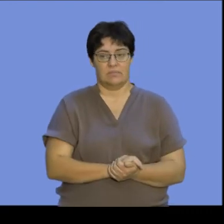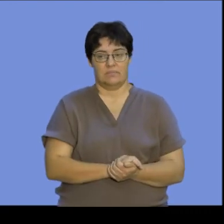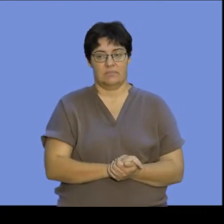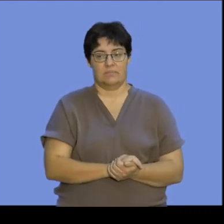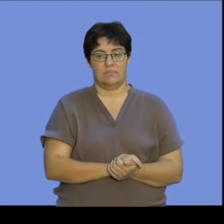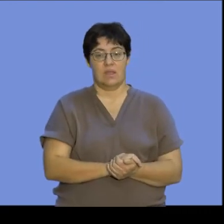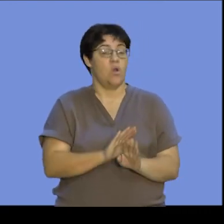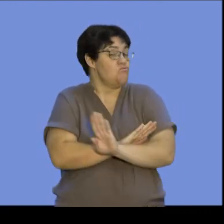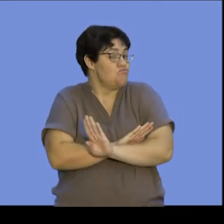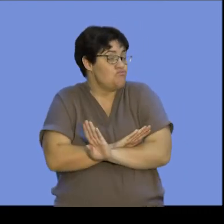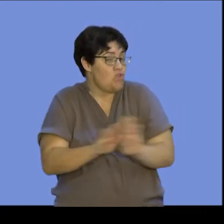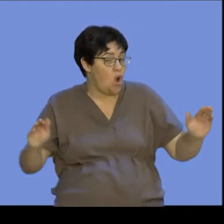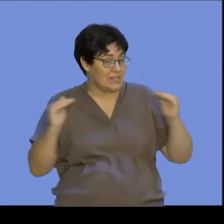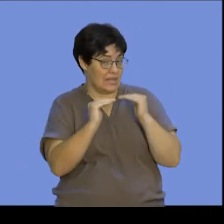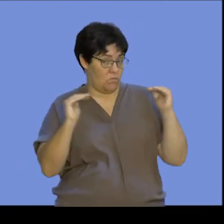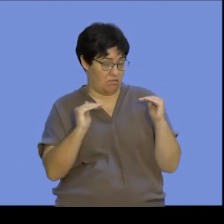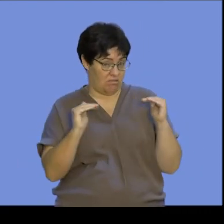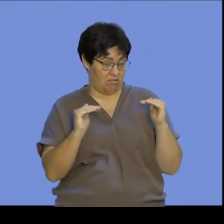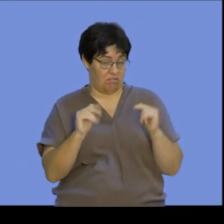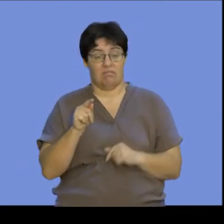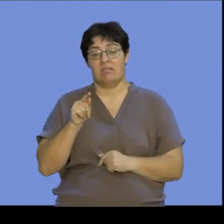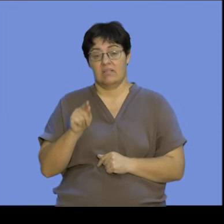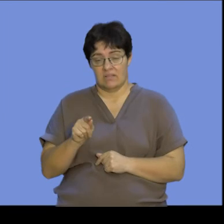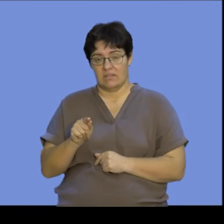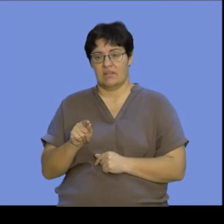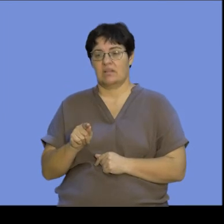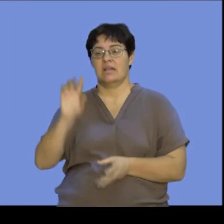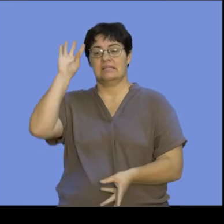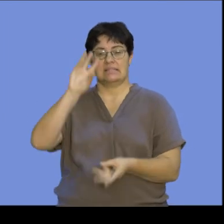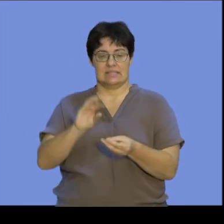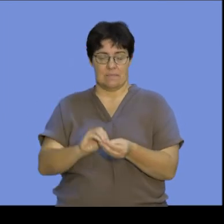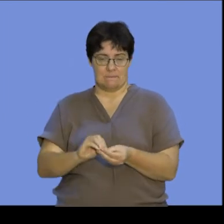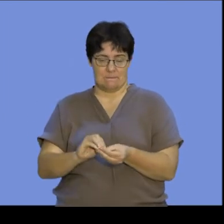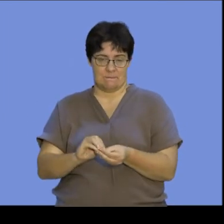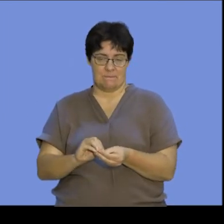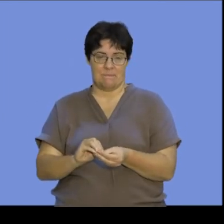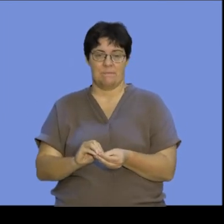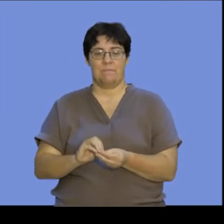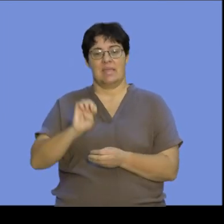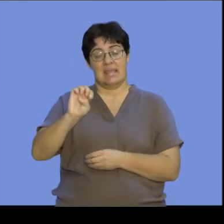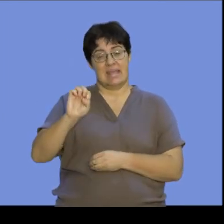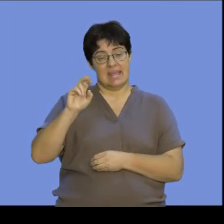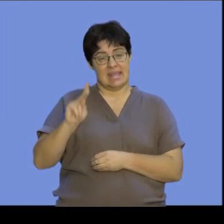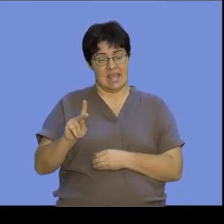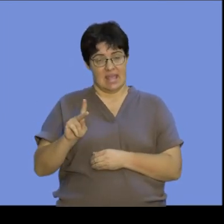is not equal to the sum of the kinetic energy